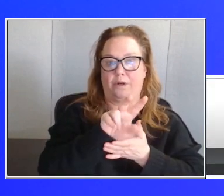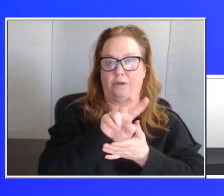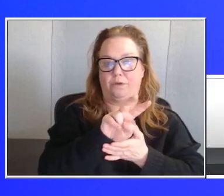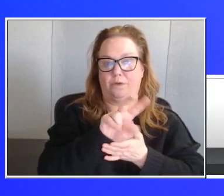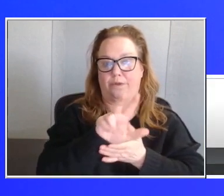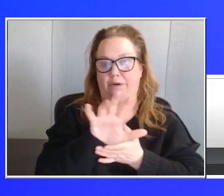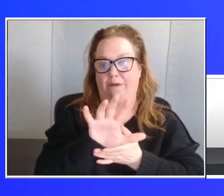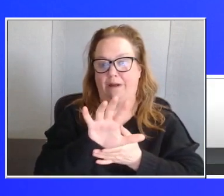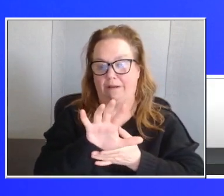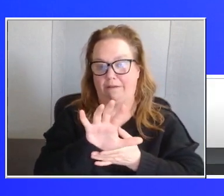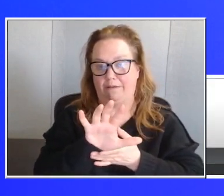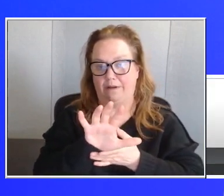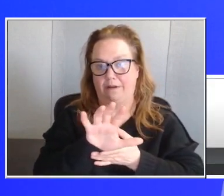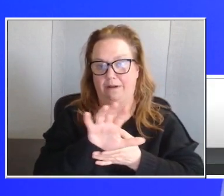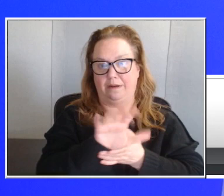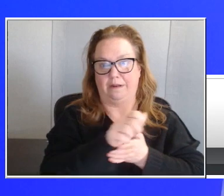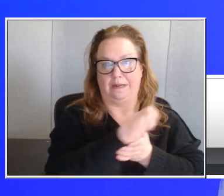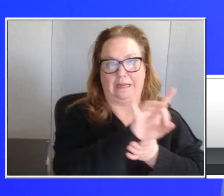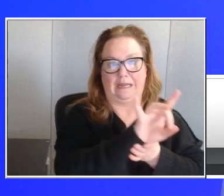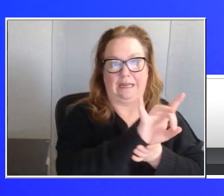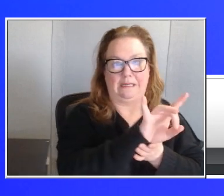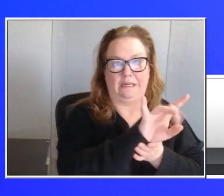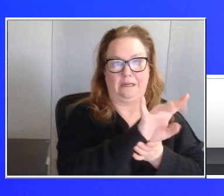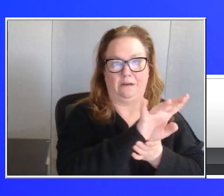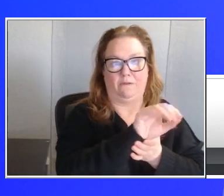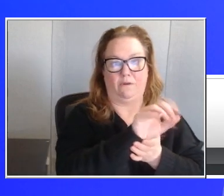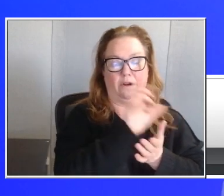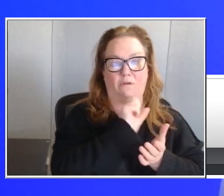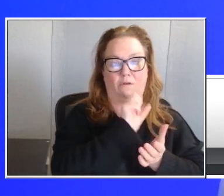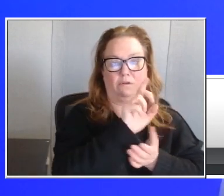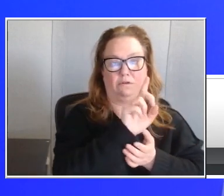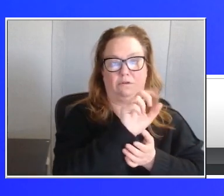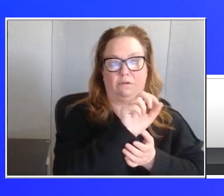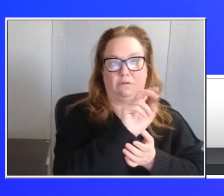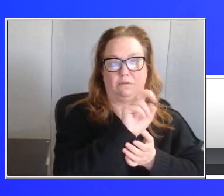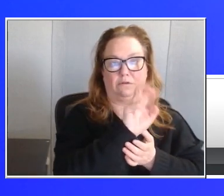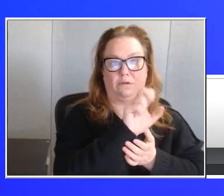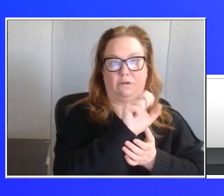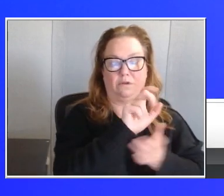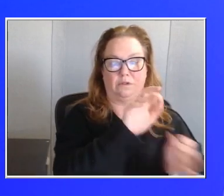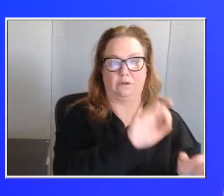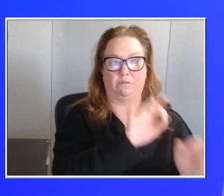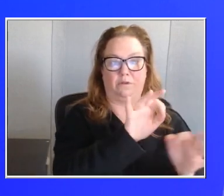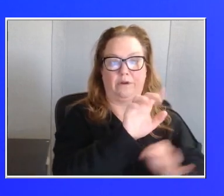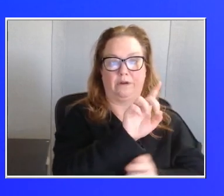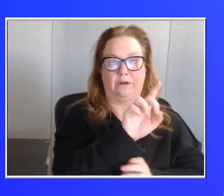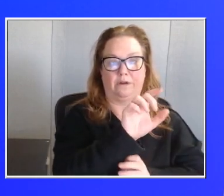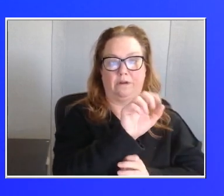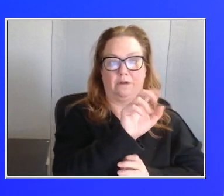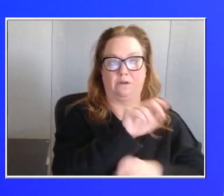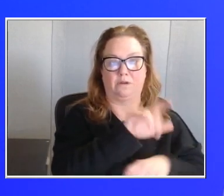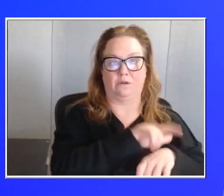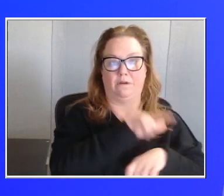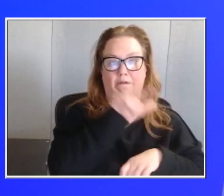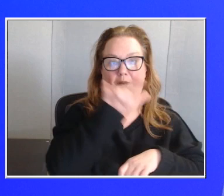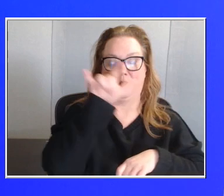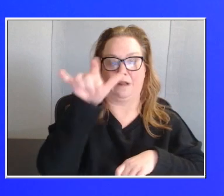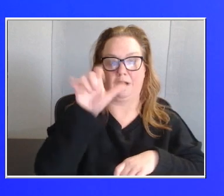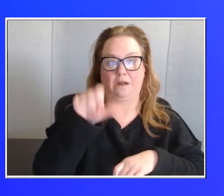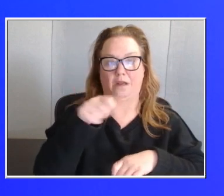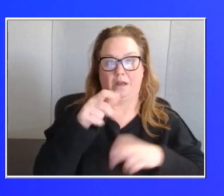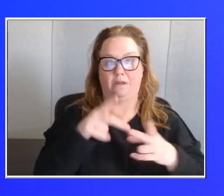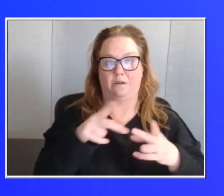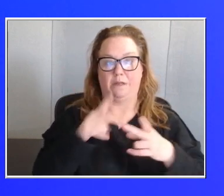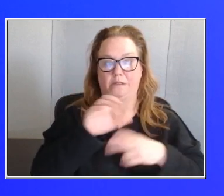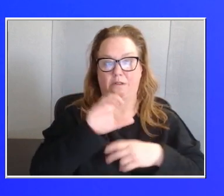the 18 to 40-year-old donors who are generally considered the perfect donor usually fly out to other places,